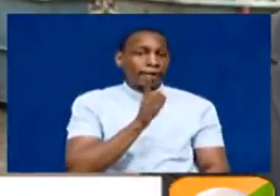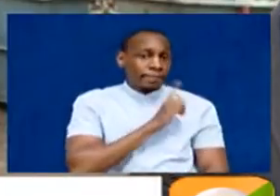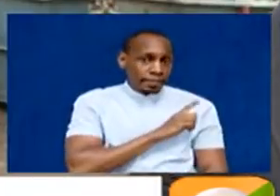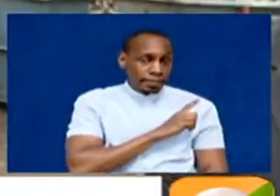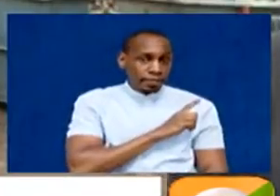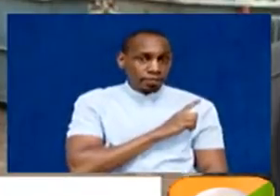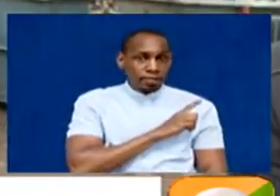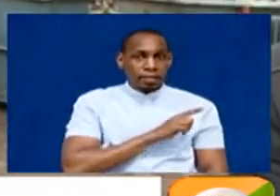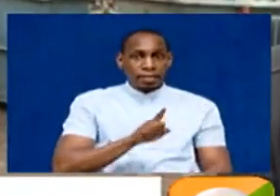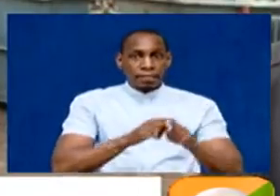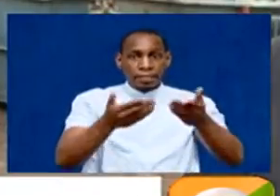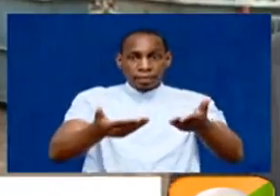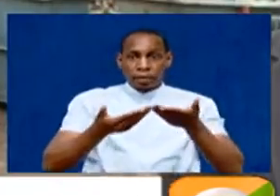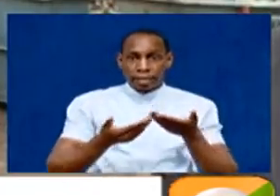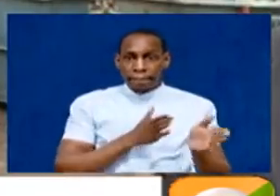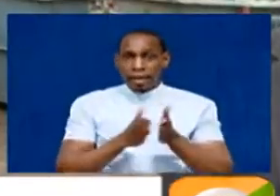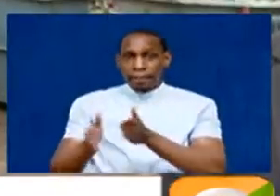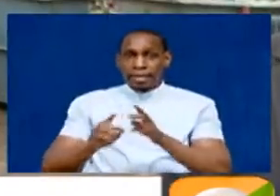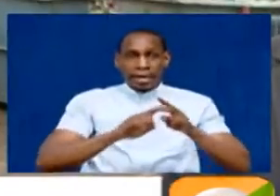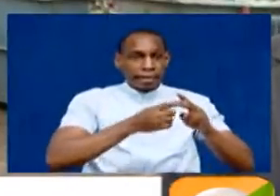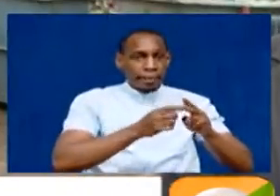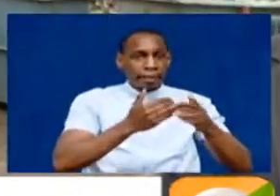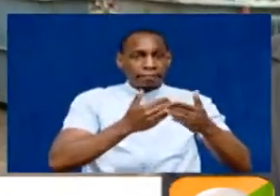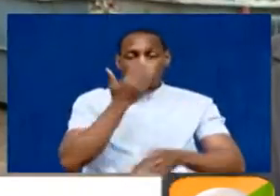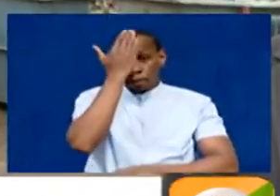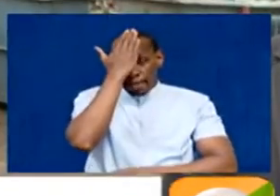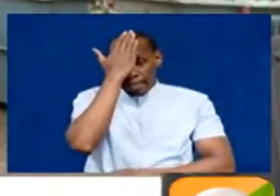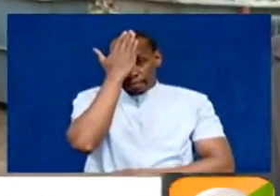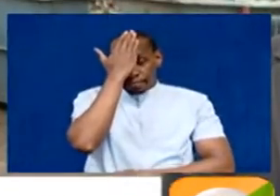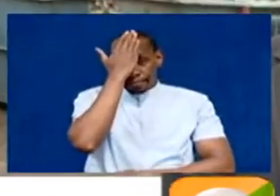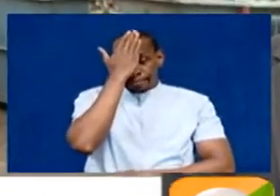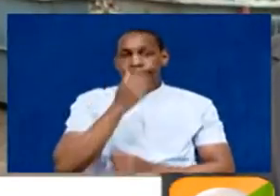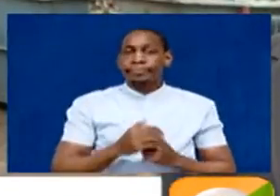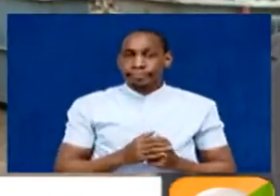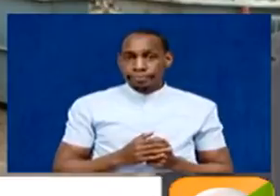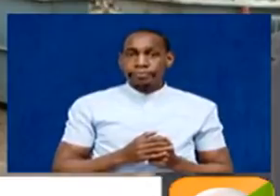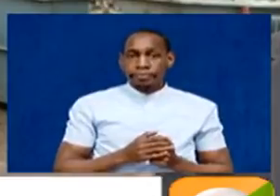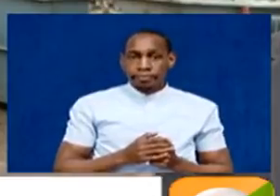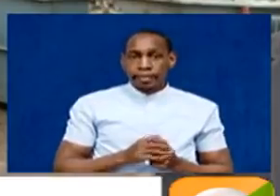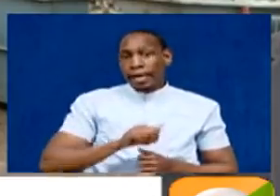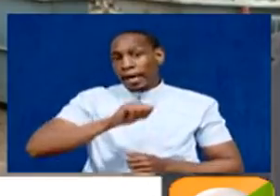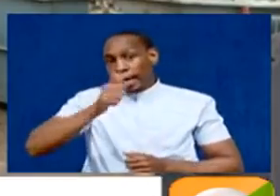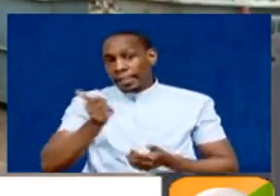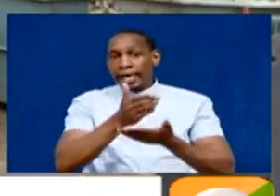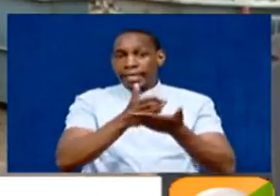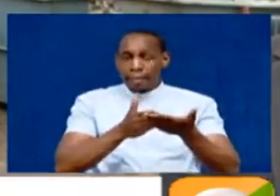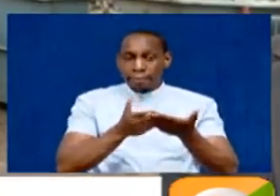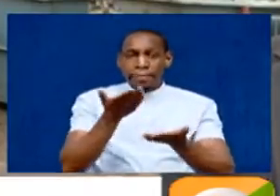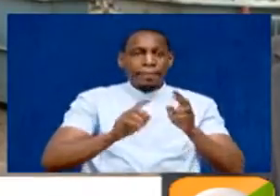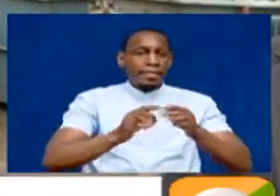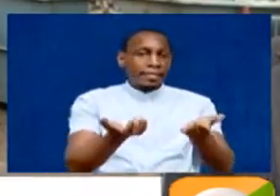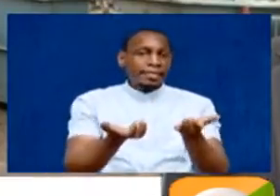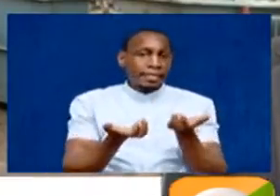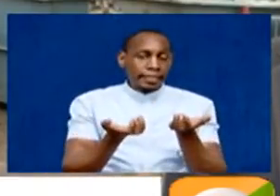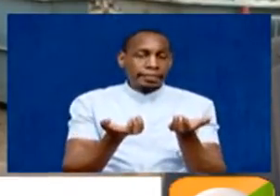instruction, I'll be receiving a plan for that repair by Monday. There are some that might